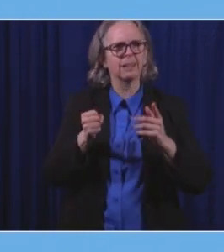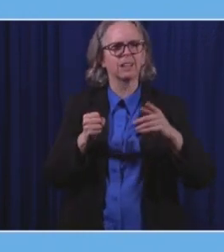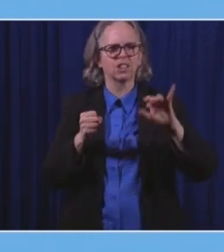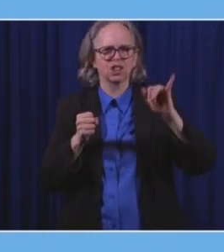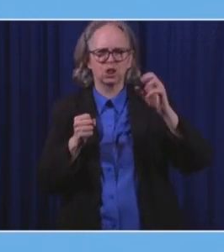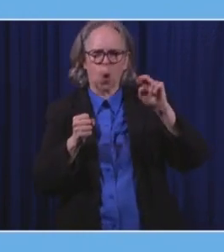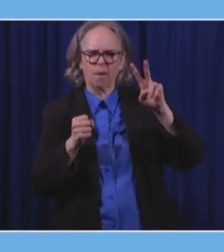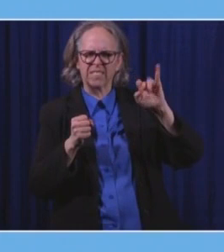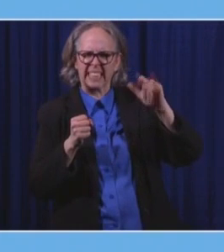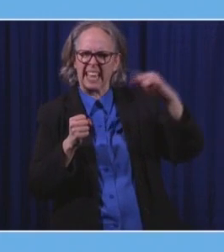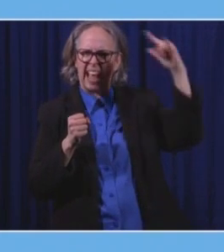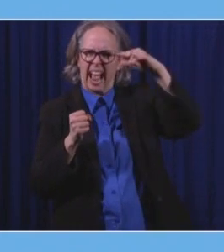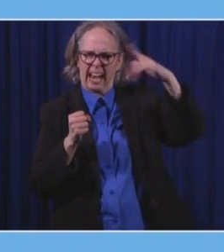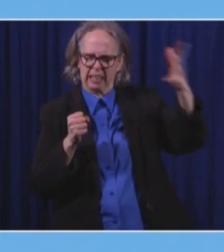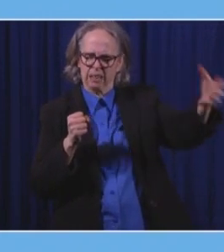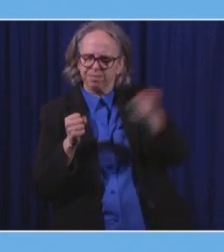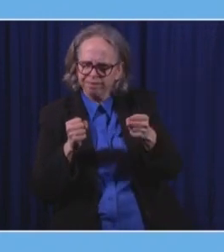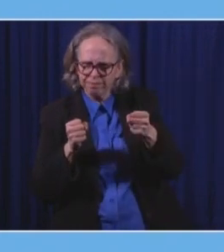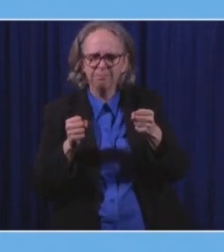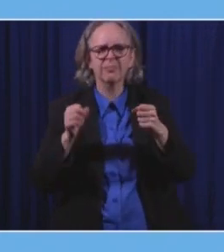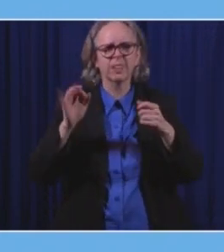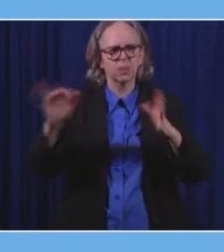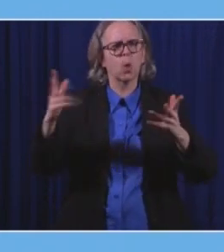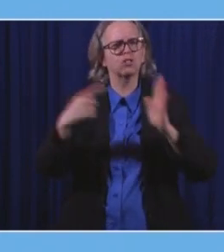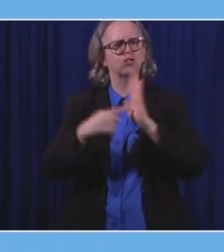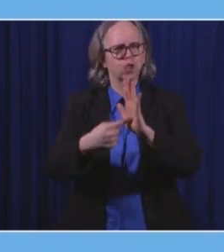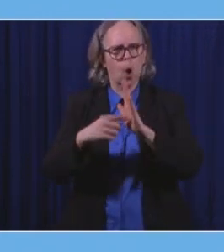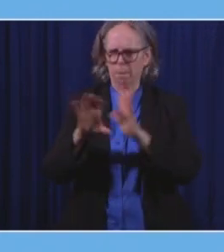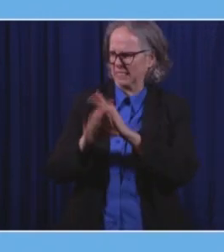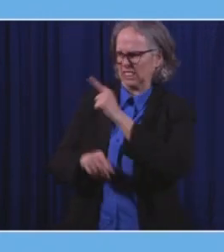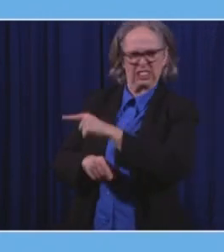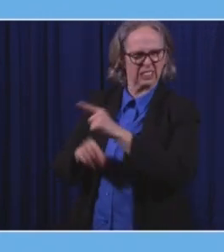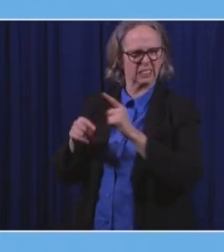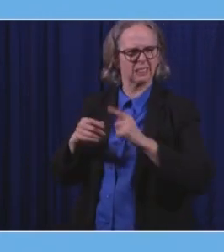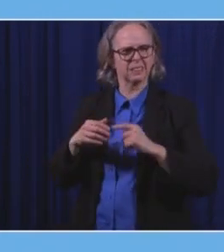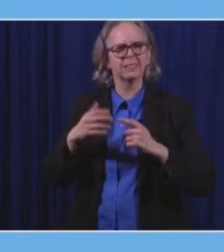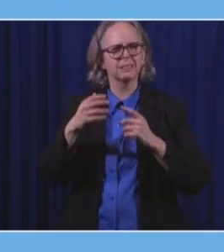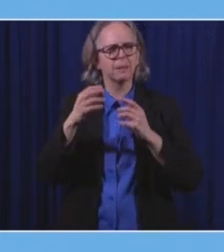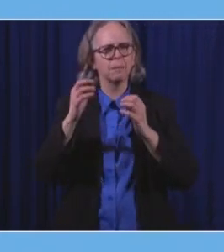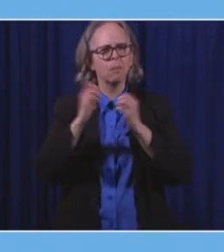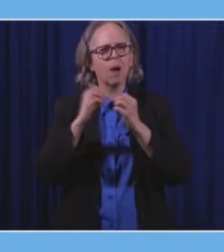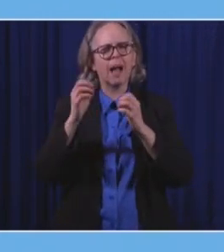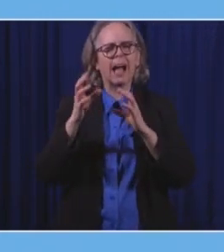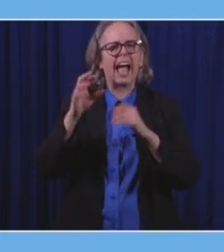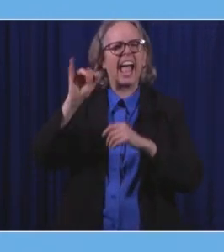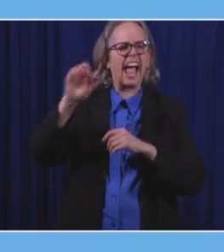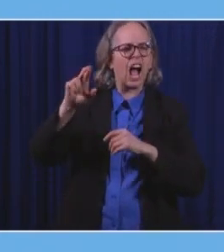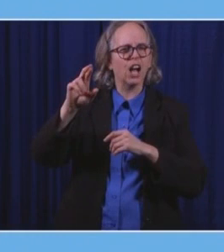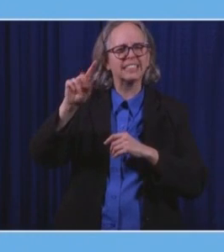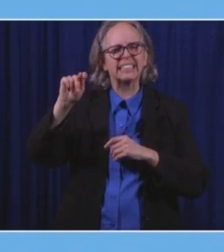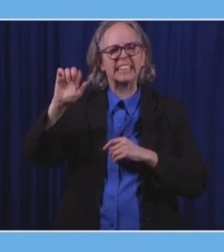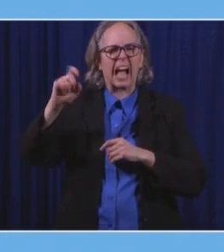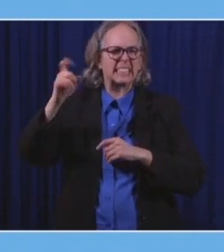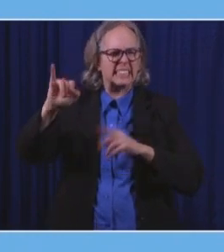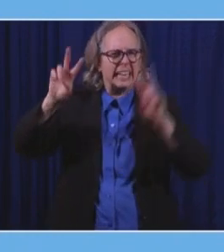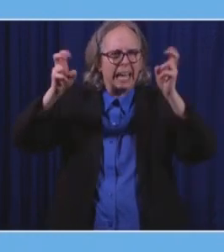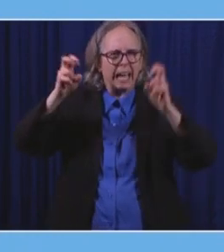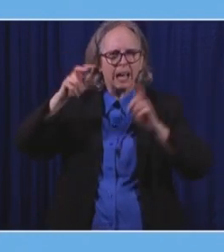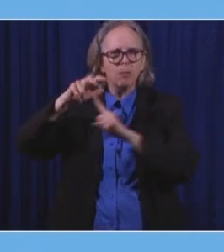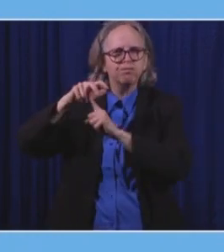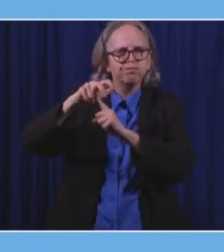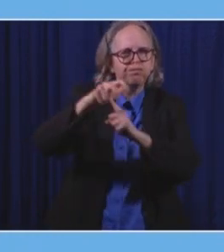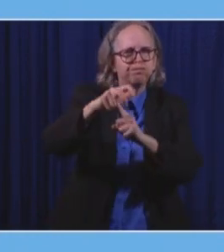here of what we're talking about. We talk about these new air taxi and new self-mobility technologies. What are we talking about? Essentially